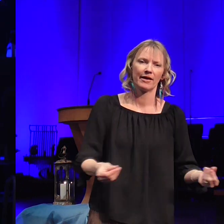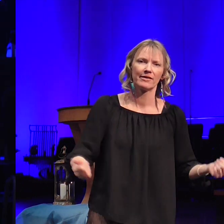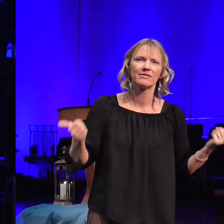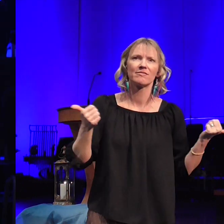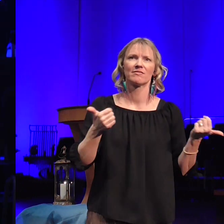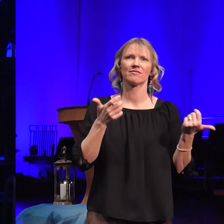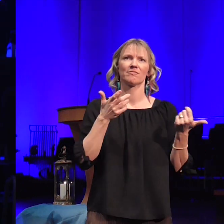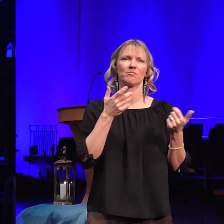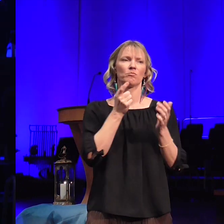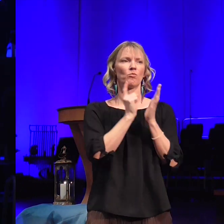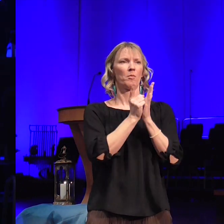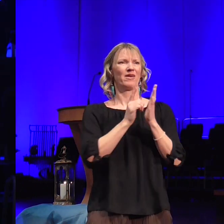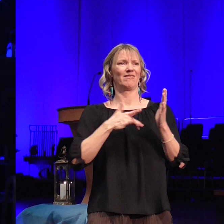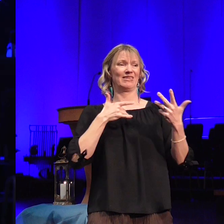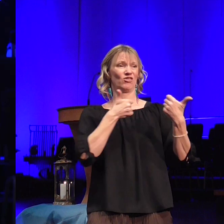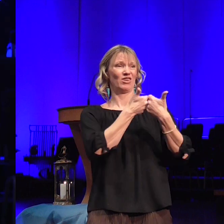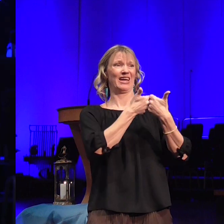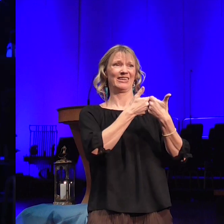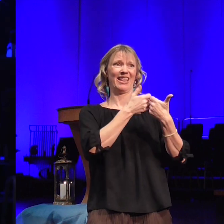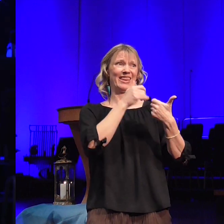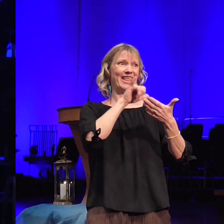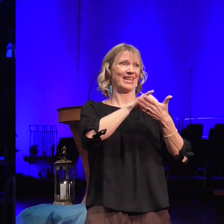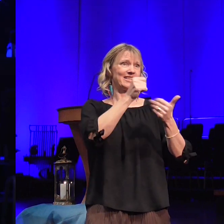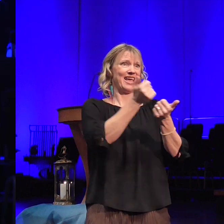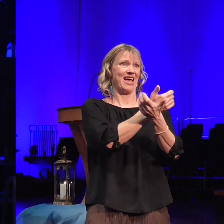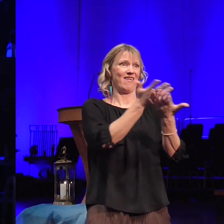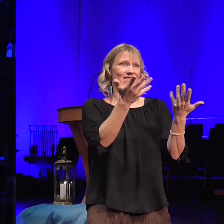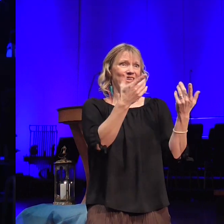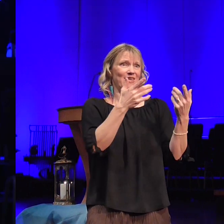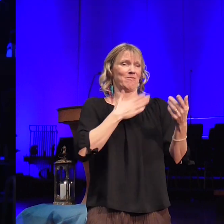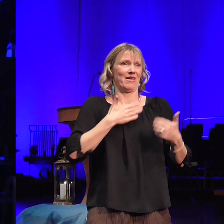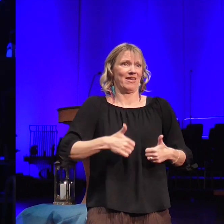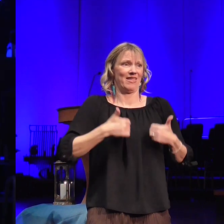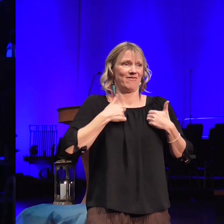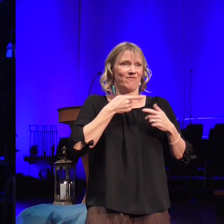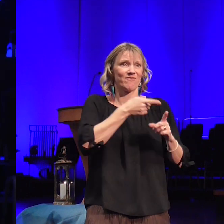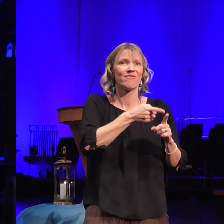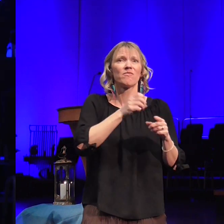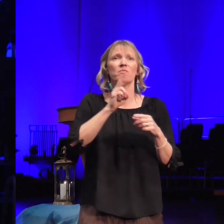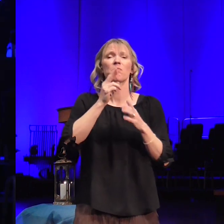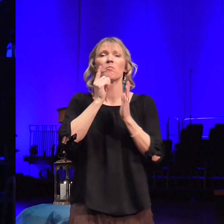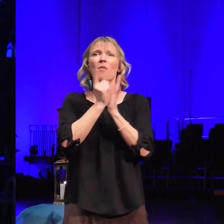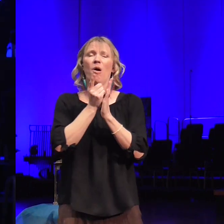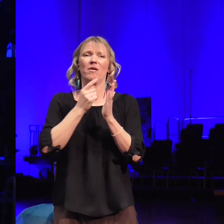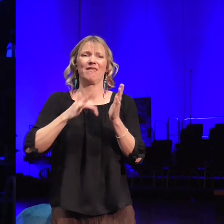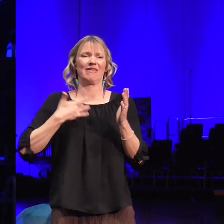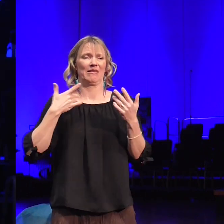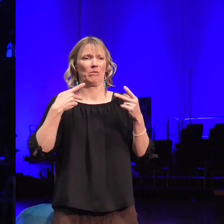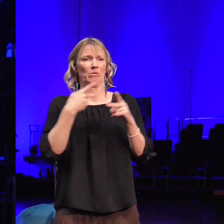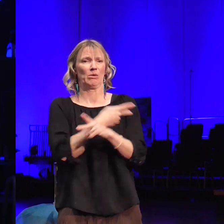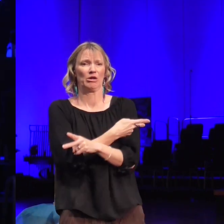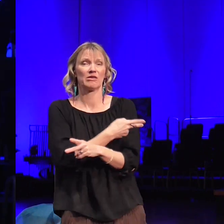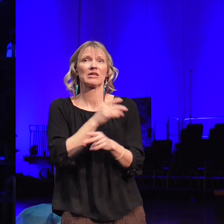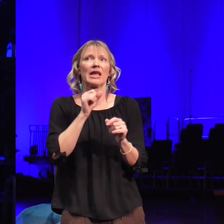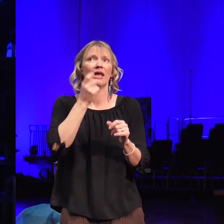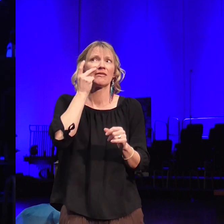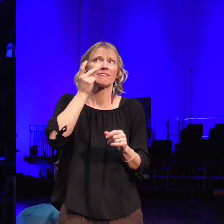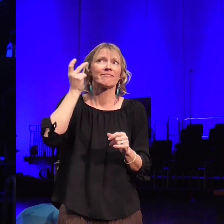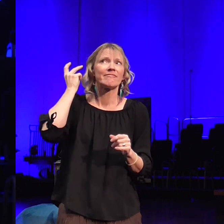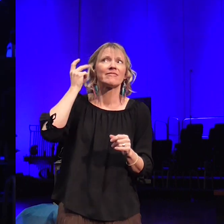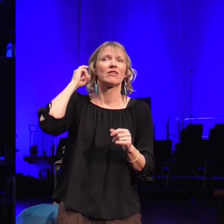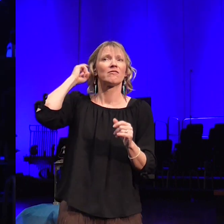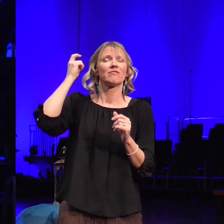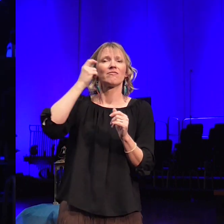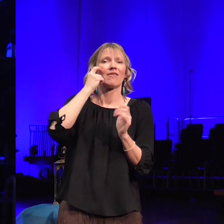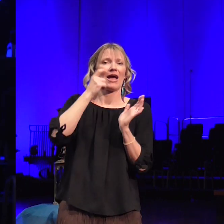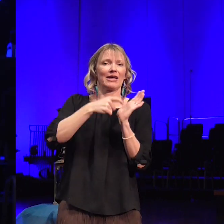moment like it's all there is. Or even in a moment where we're at our worst, we can remember our best because of this